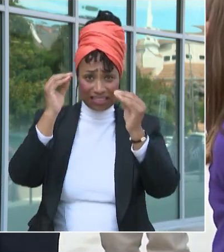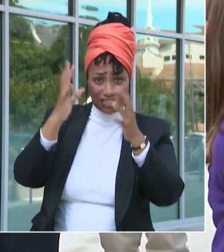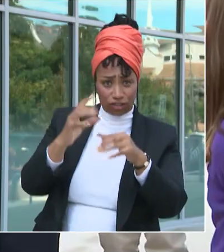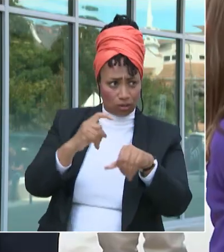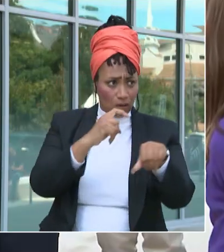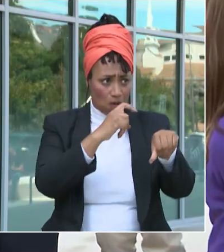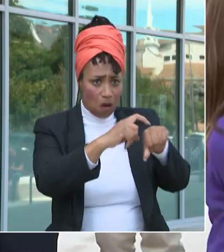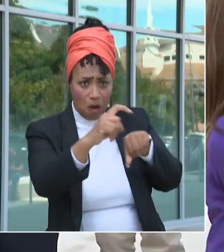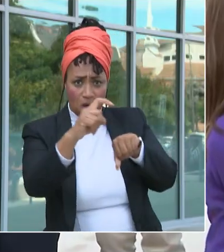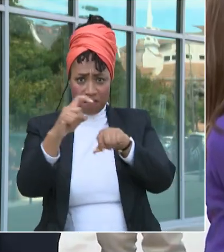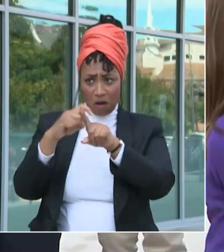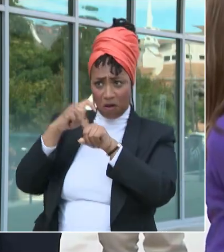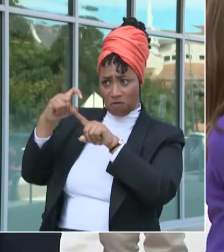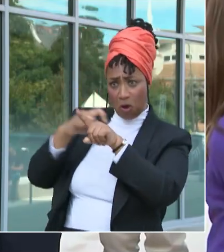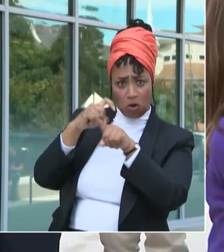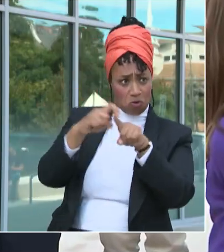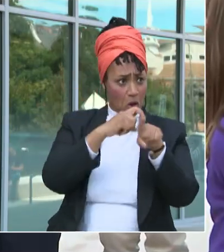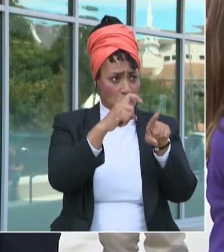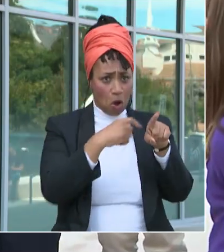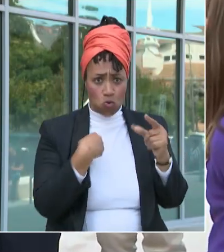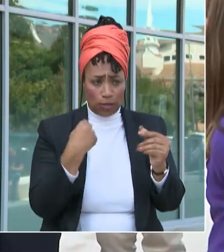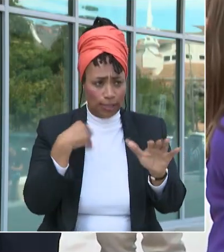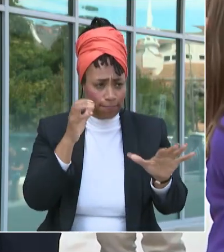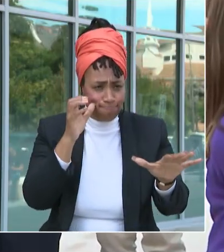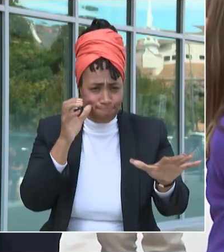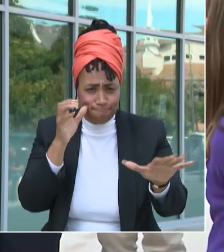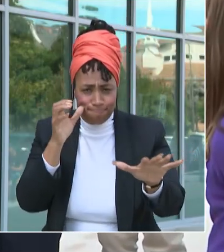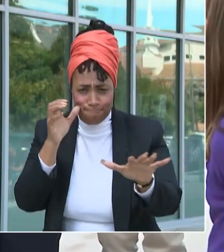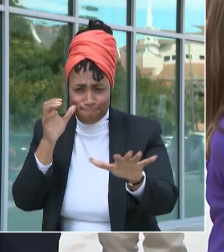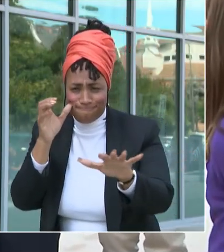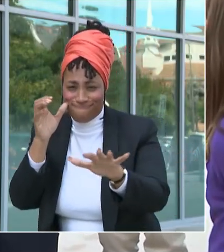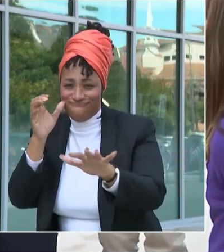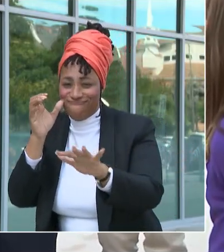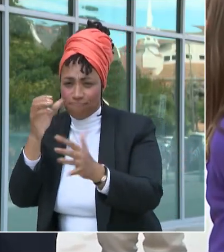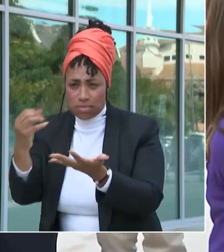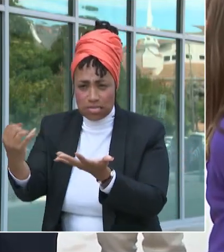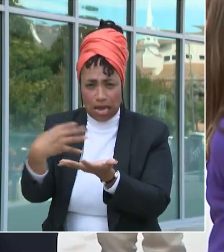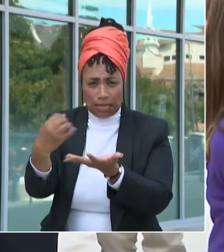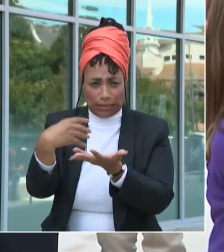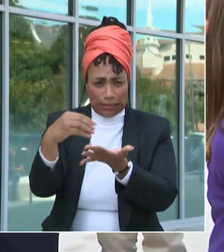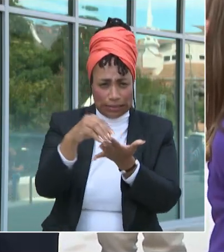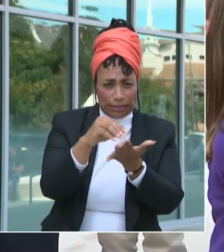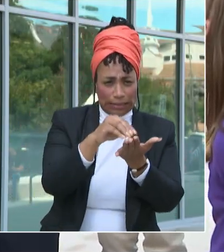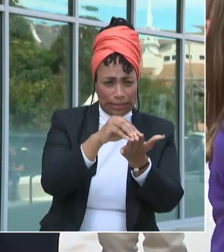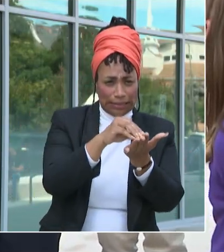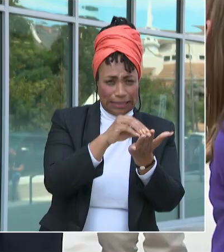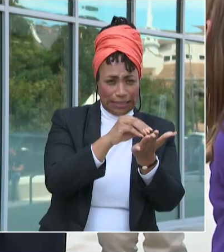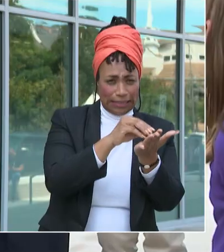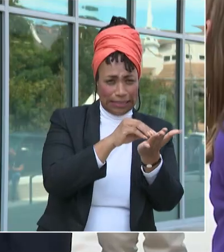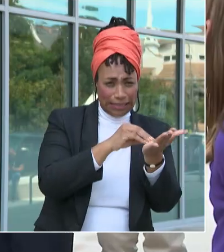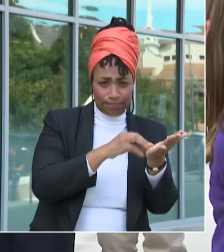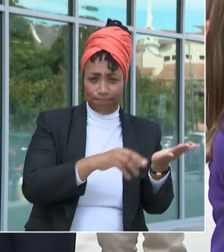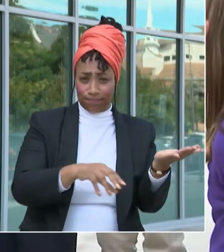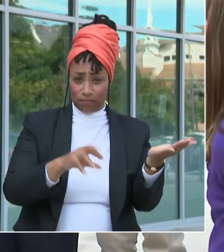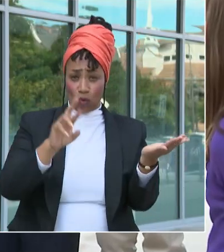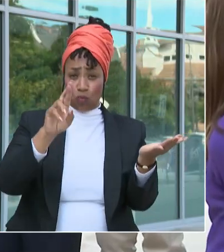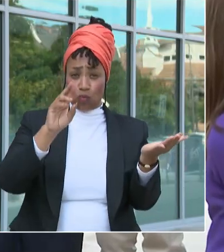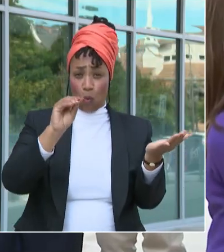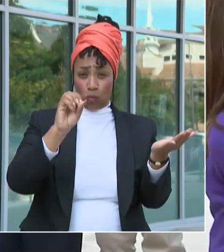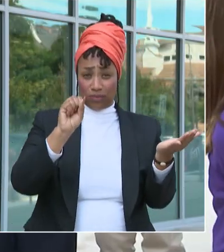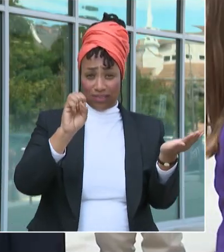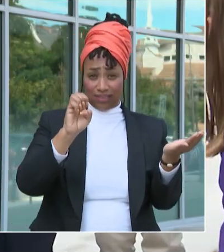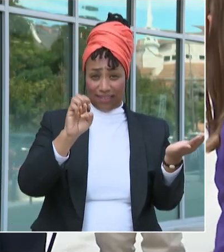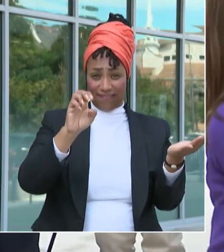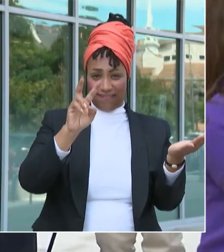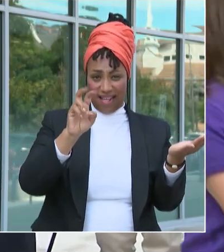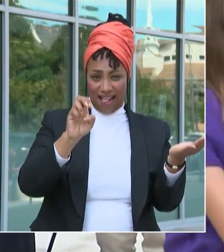And Roosevelt High School and Roosevelt State also stepped up to support one of their feeder schools. It was truly a community effort. And as a result of this